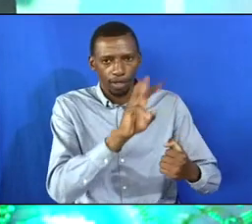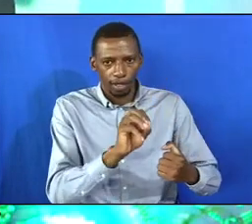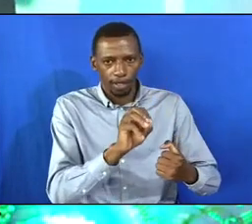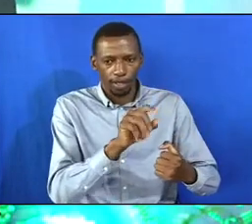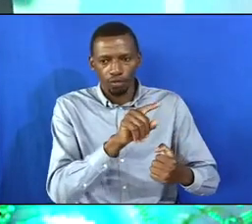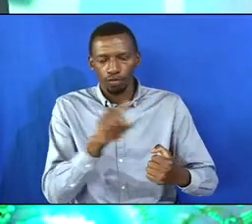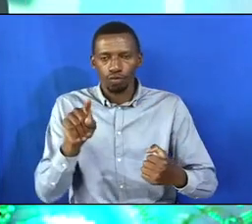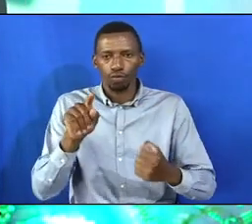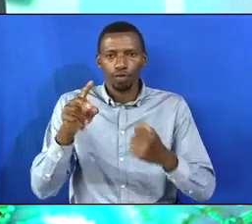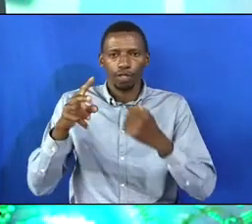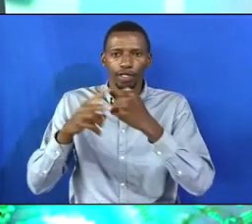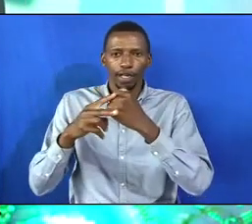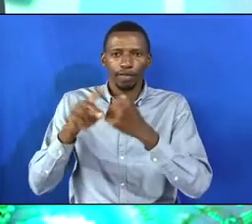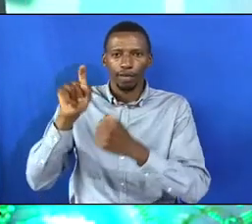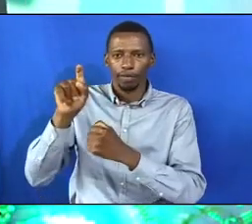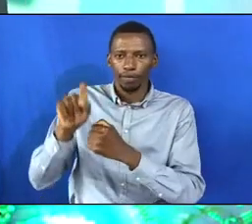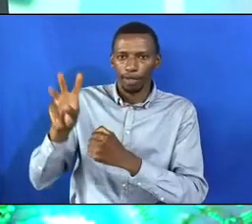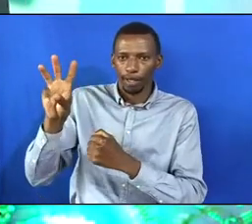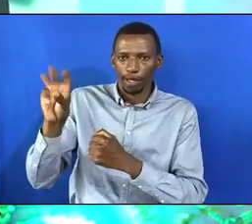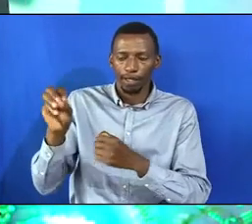in the church here.